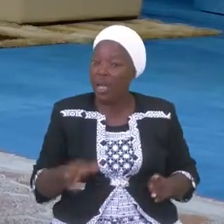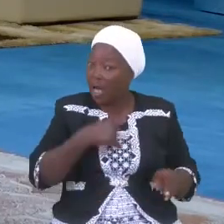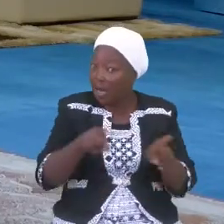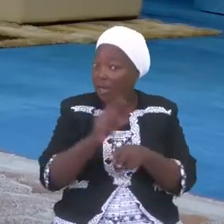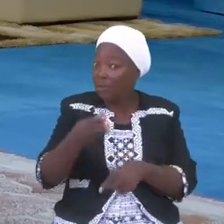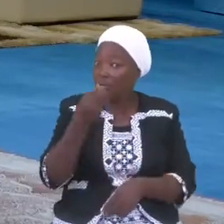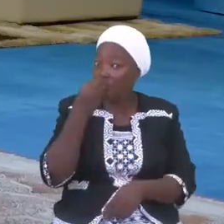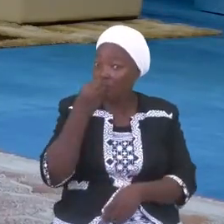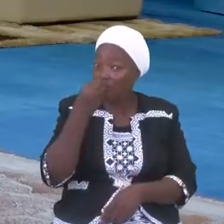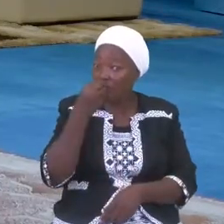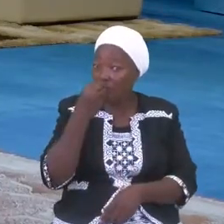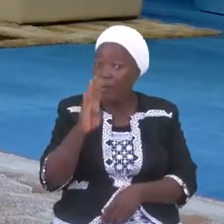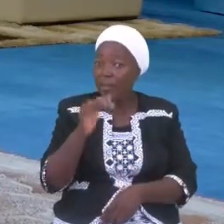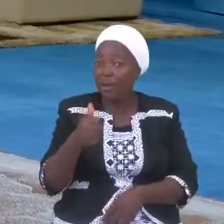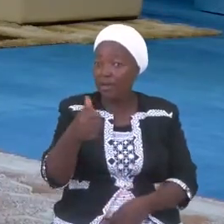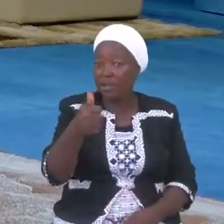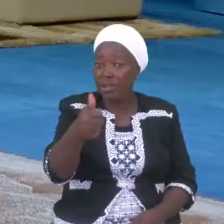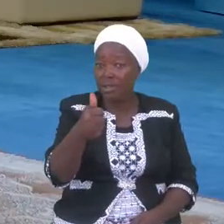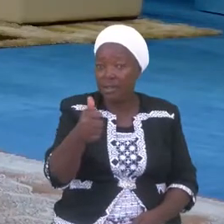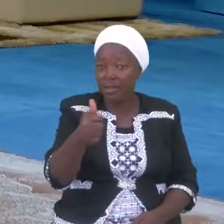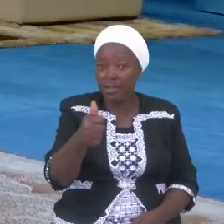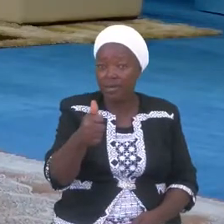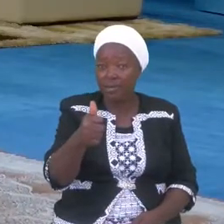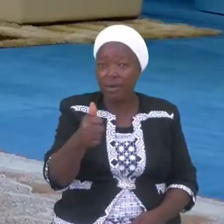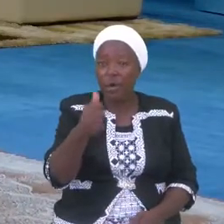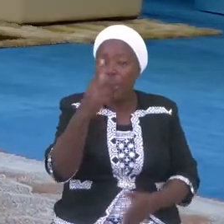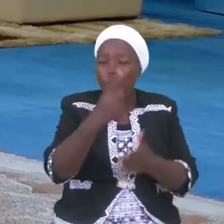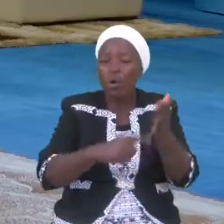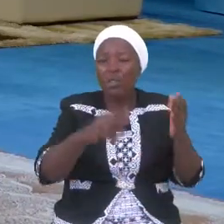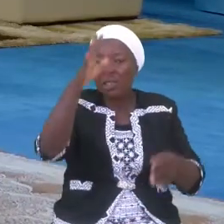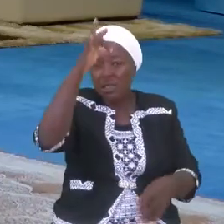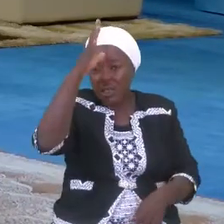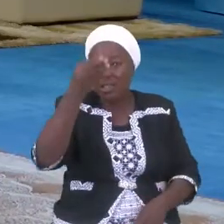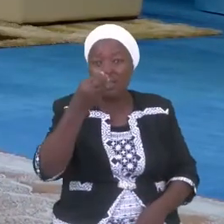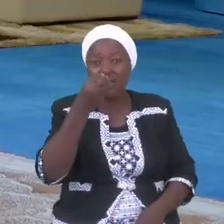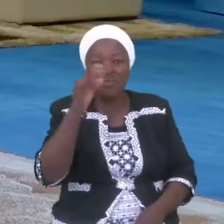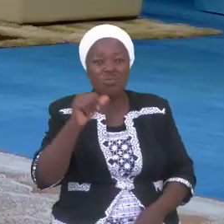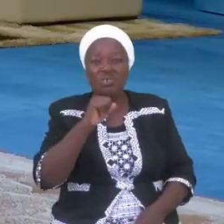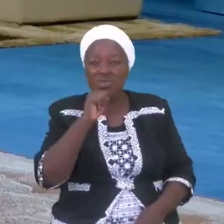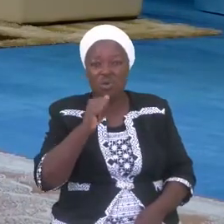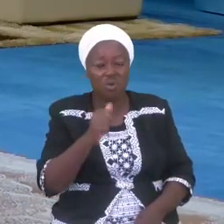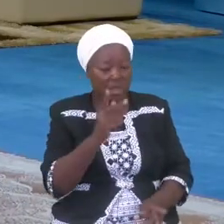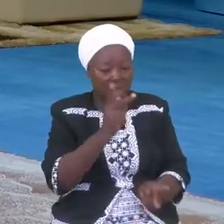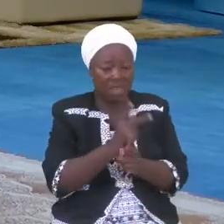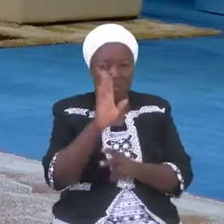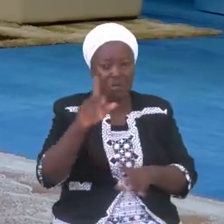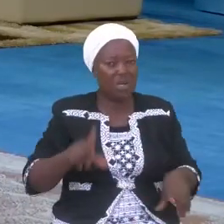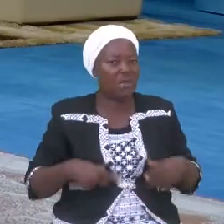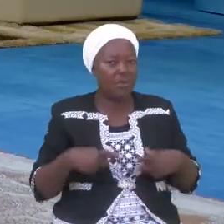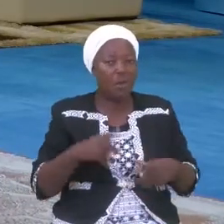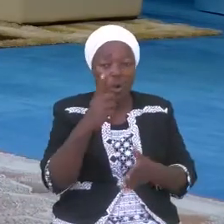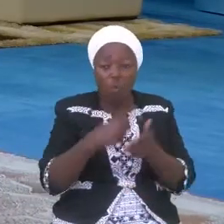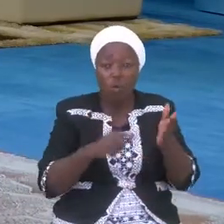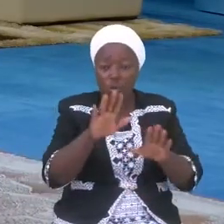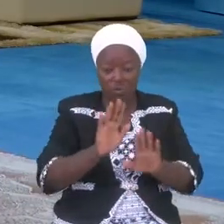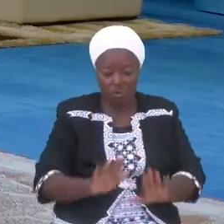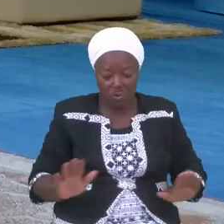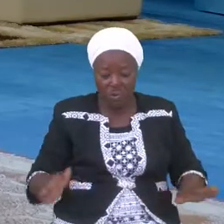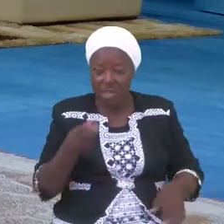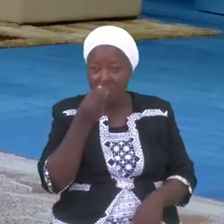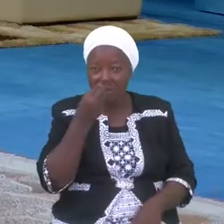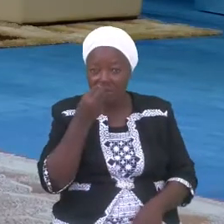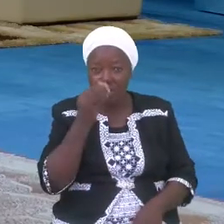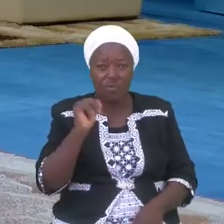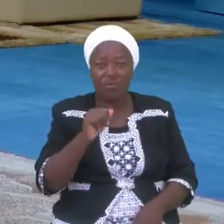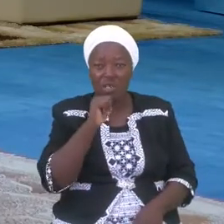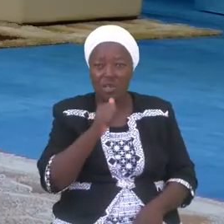eat by yourself, what daddy eats will not keep you alive. What your children eat